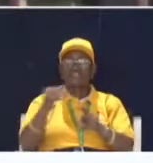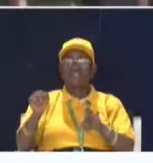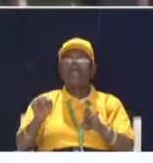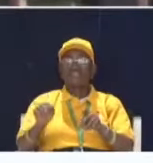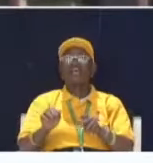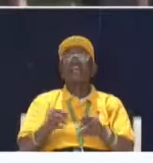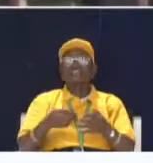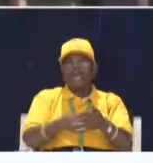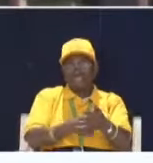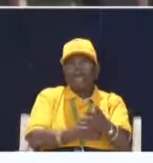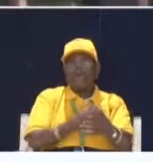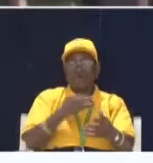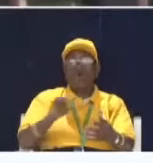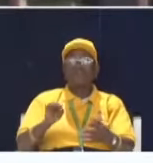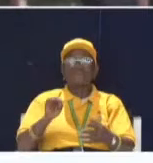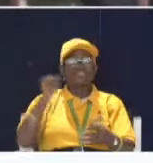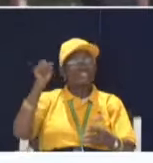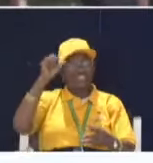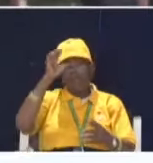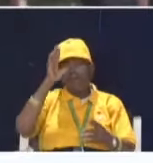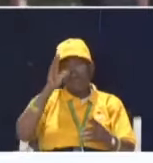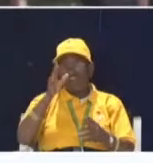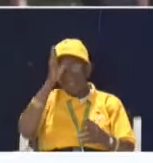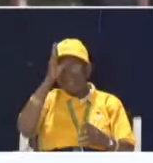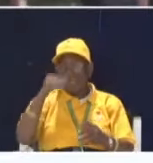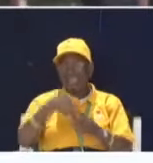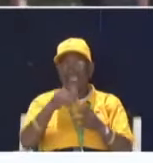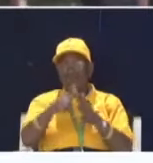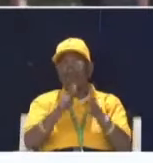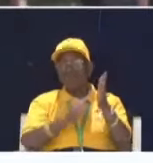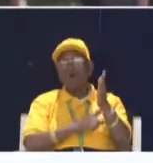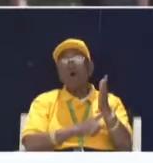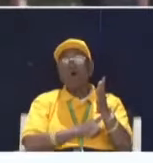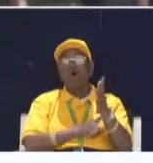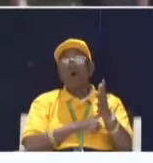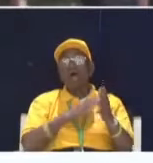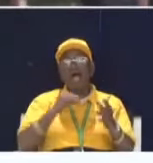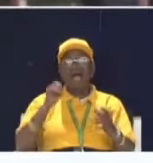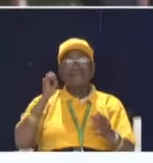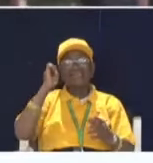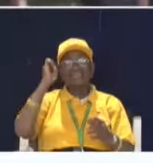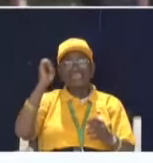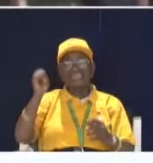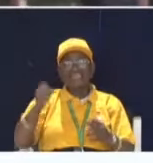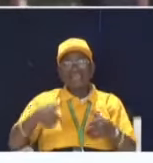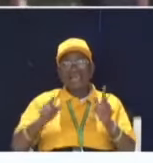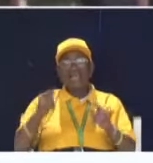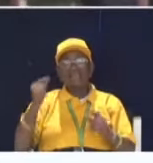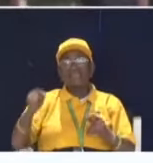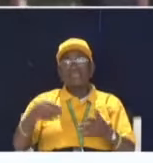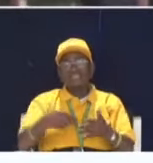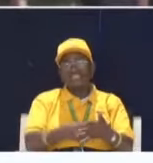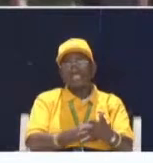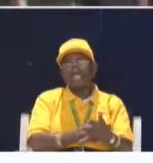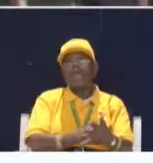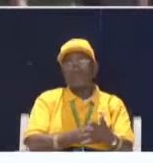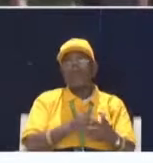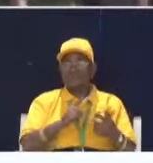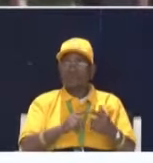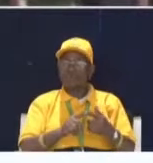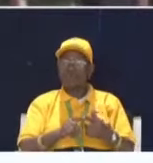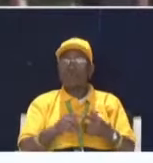father-in-law, the priest of Midian, and he led the flock to the backside of the